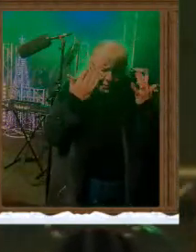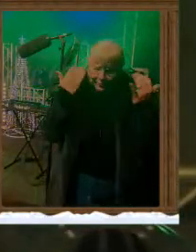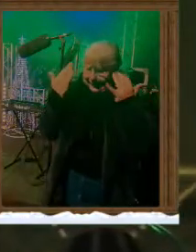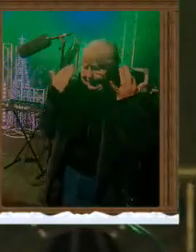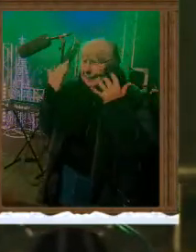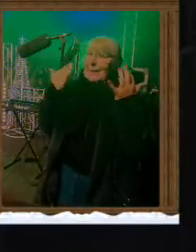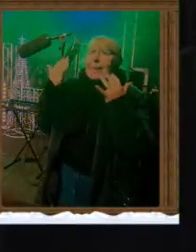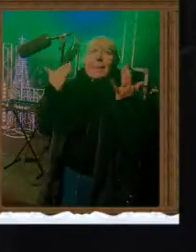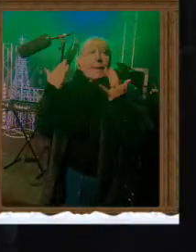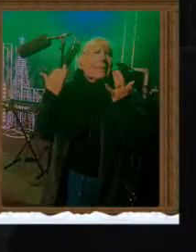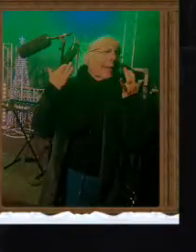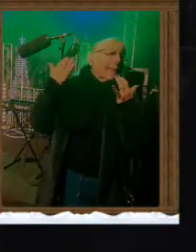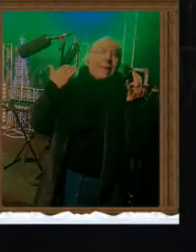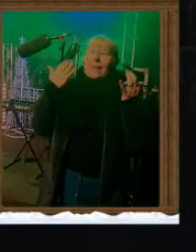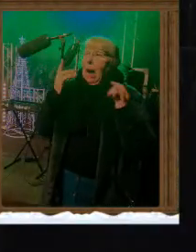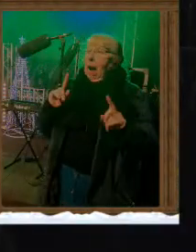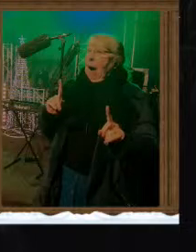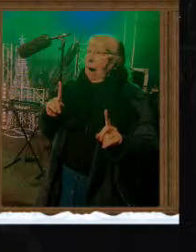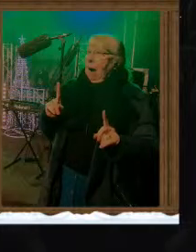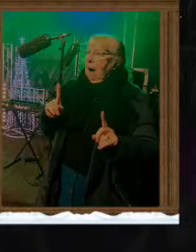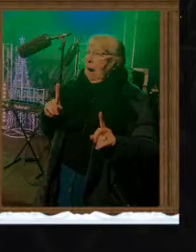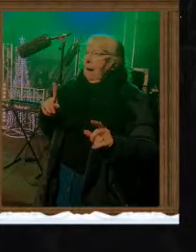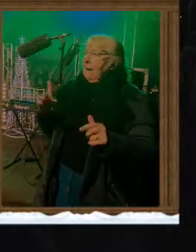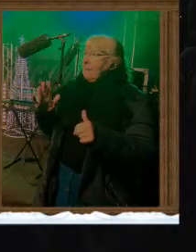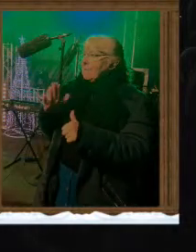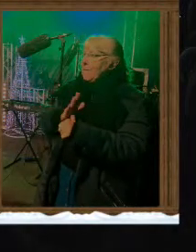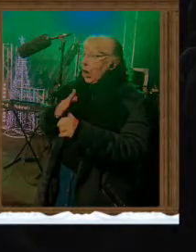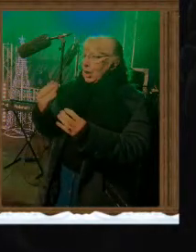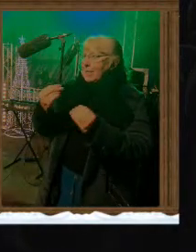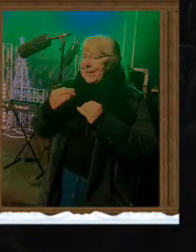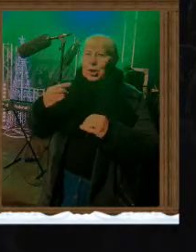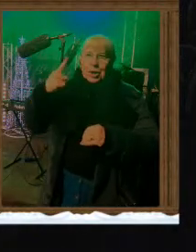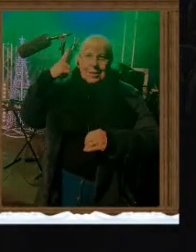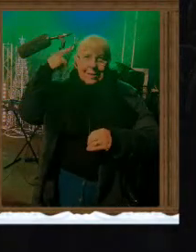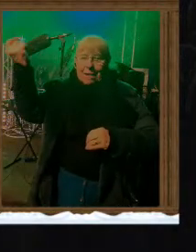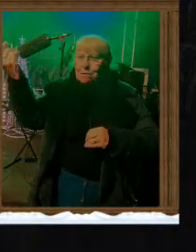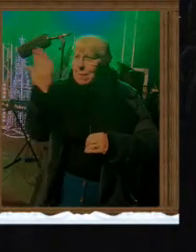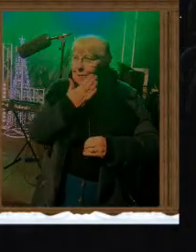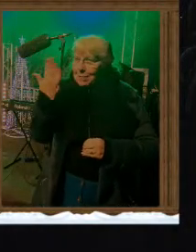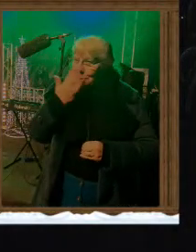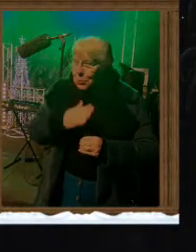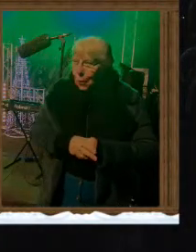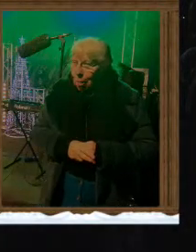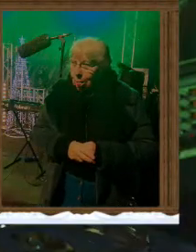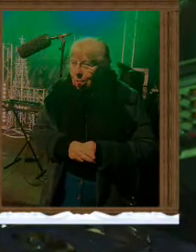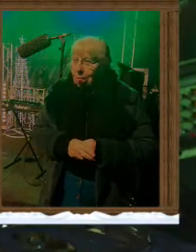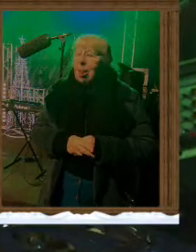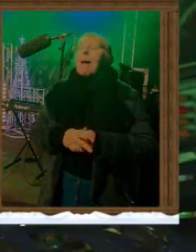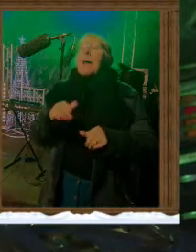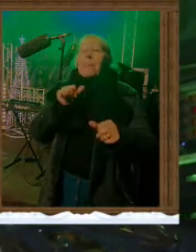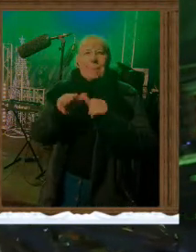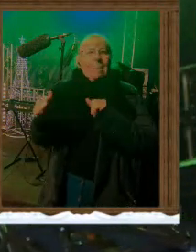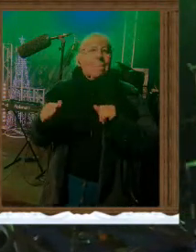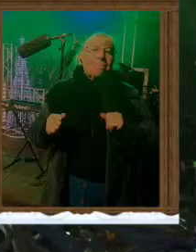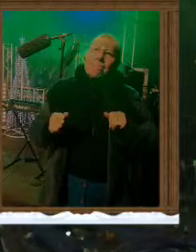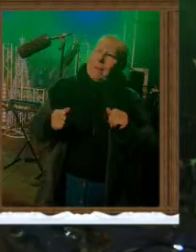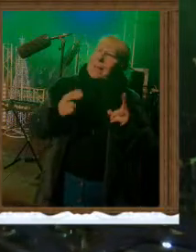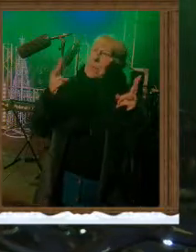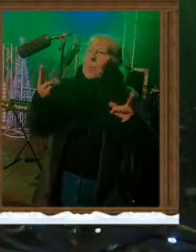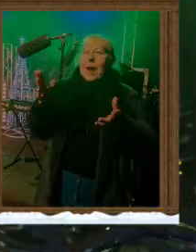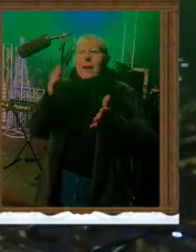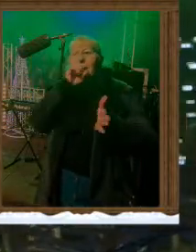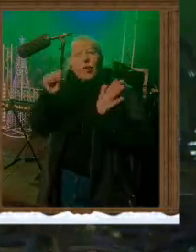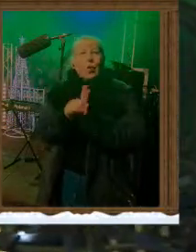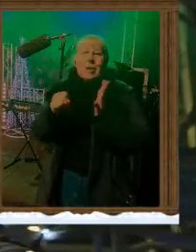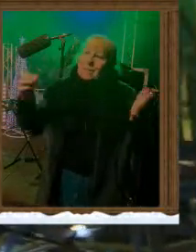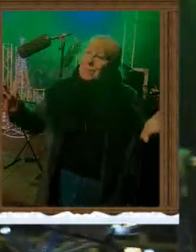think. The first lesson we're taught in elementary school is the best way to spread Christmas cheer